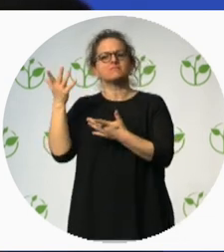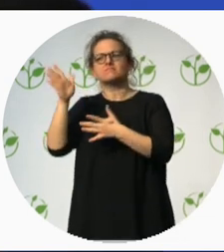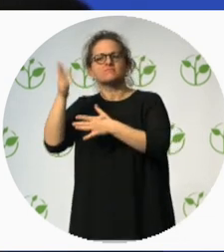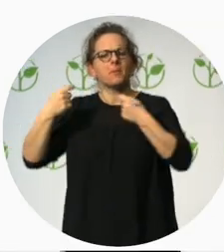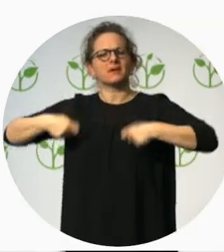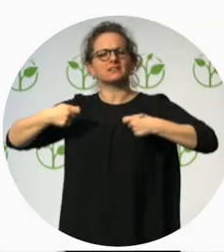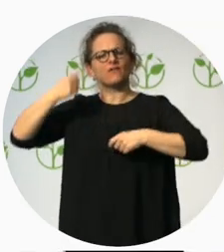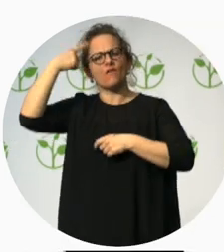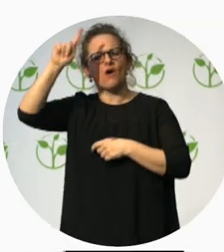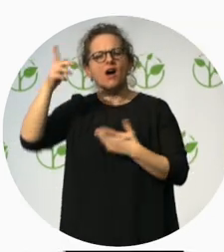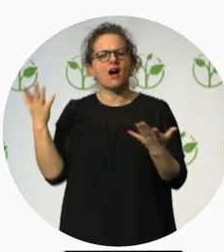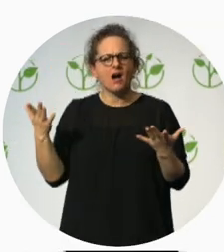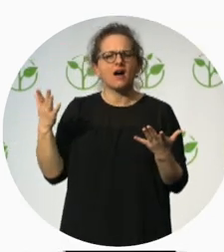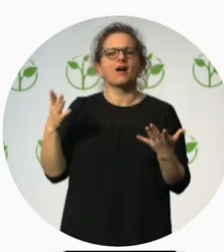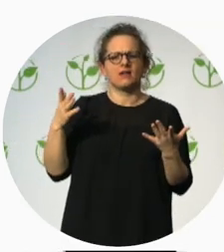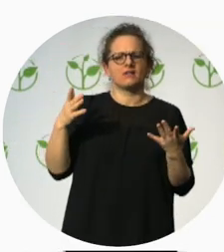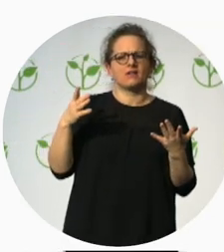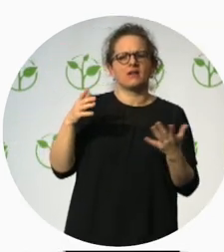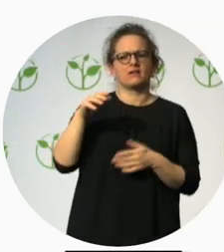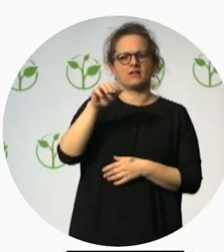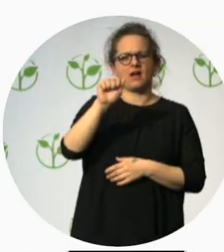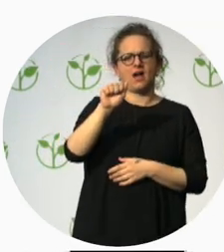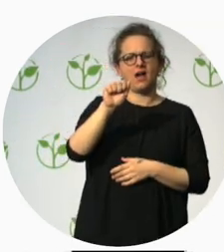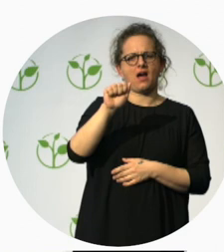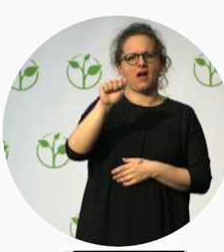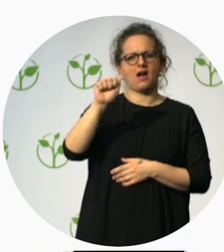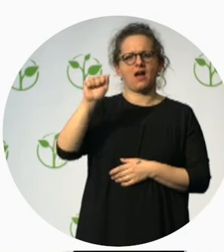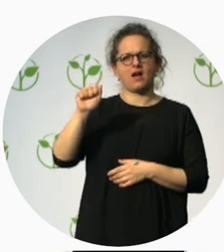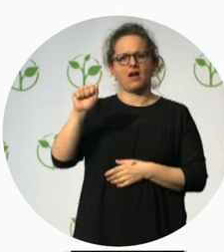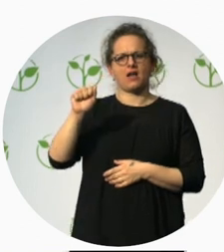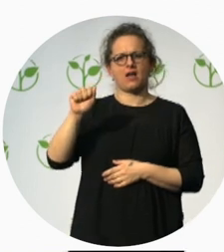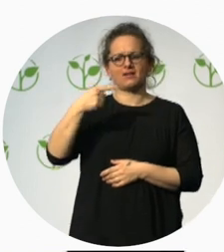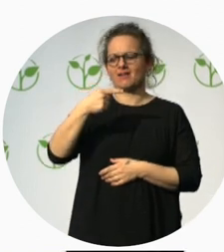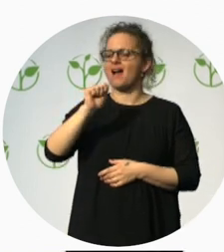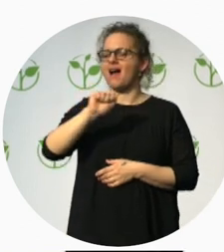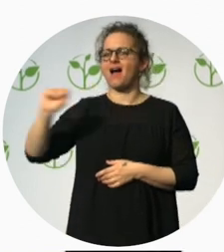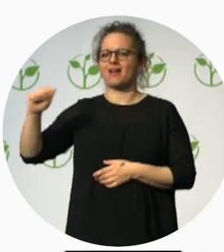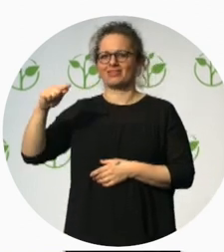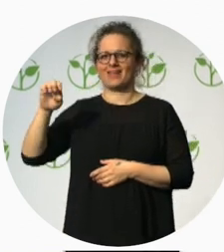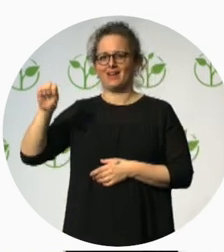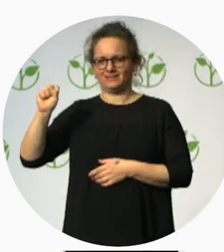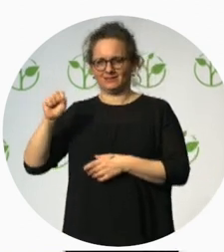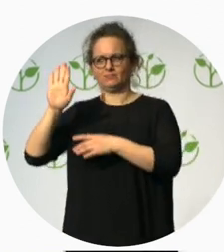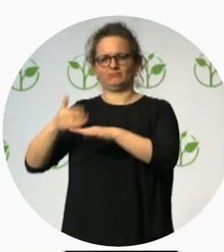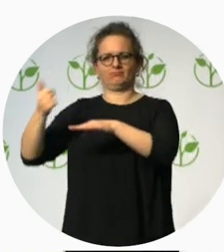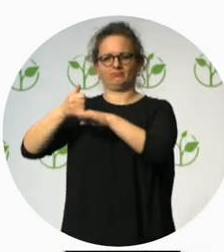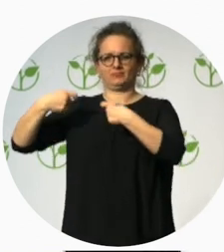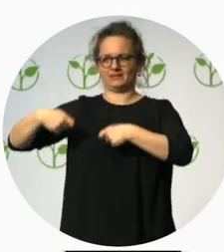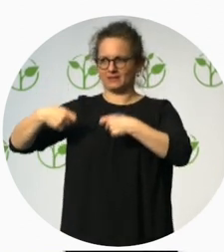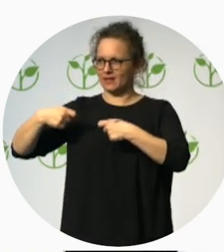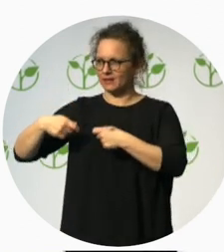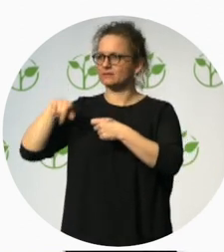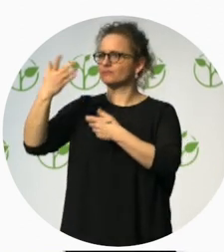dying to hear him speak. I think you're just going to speak from the heart and commentary. So could you please put a massive round of applause for Victor, who's going to